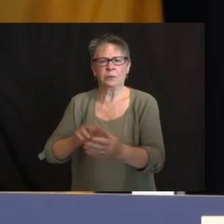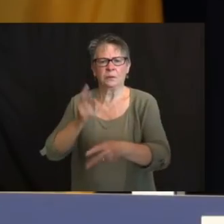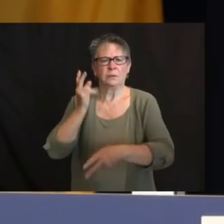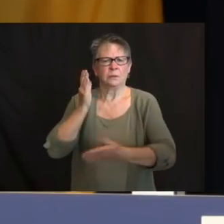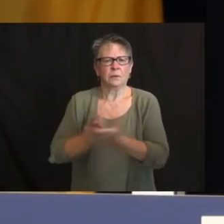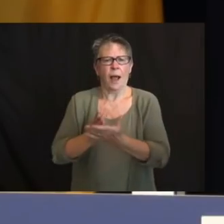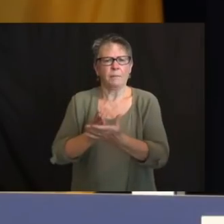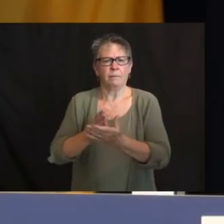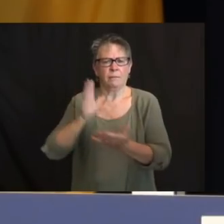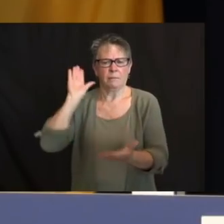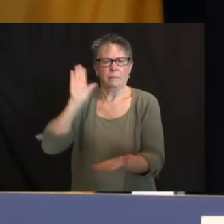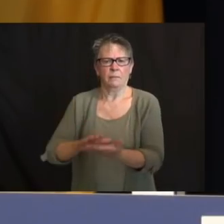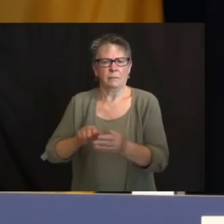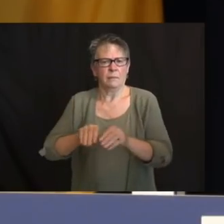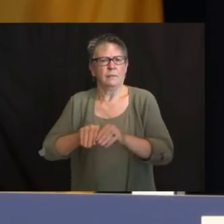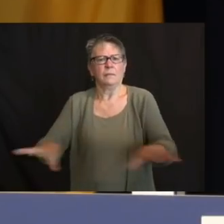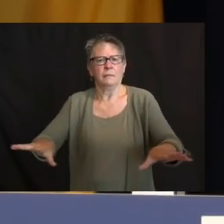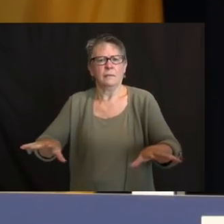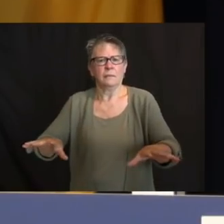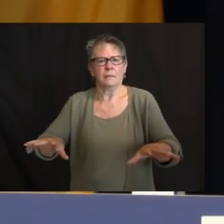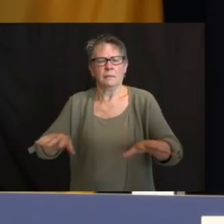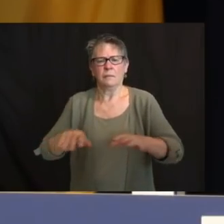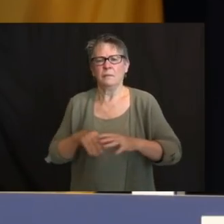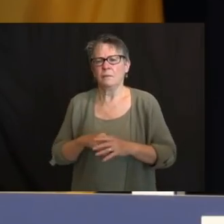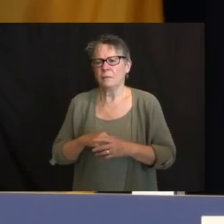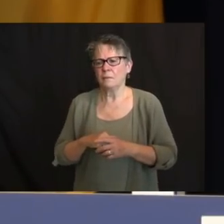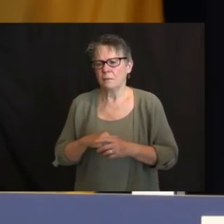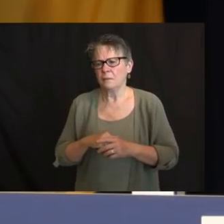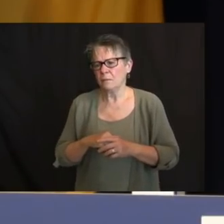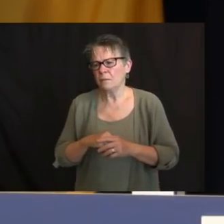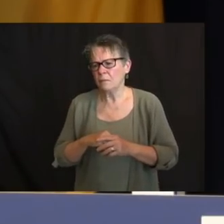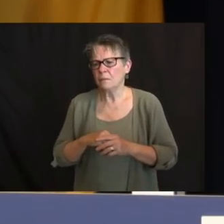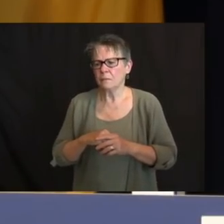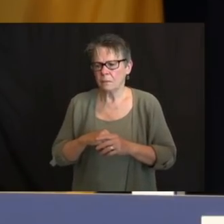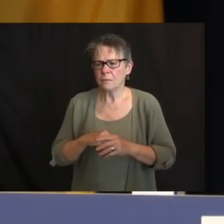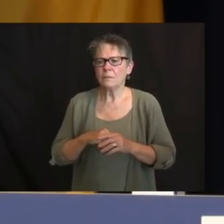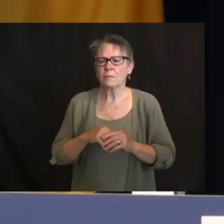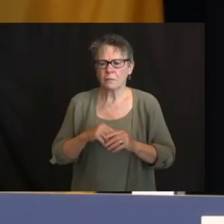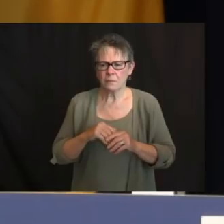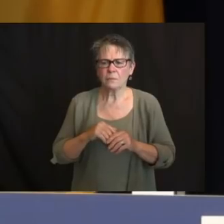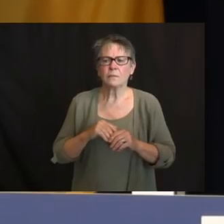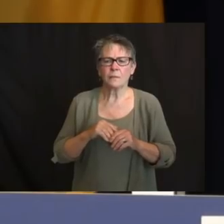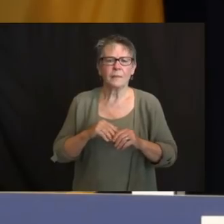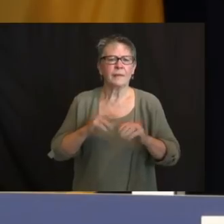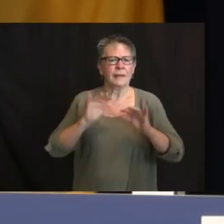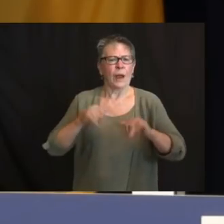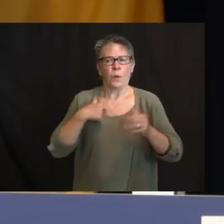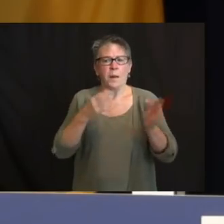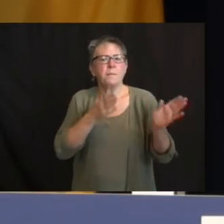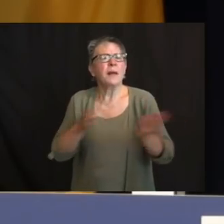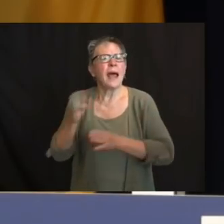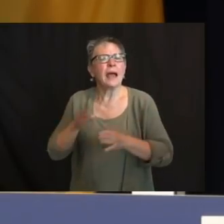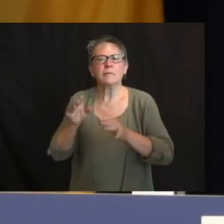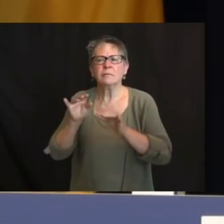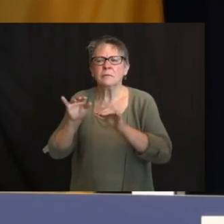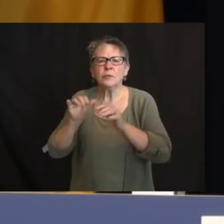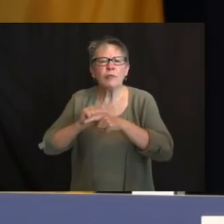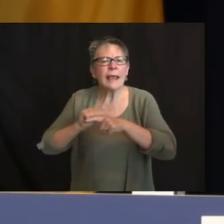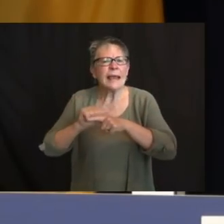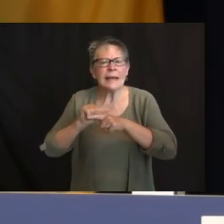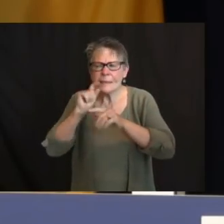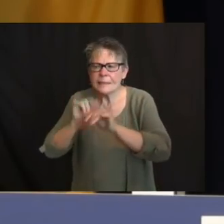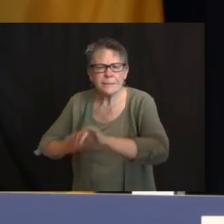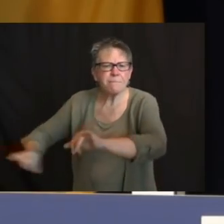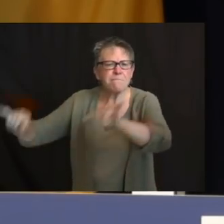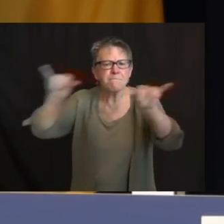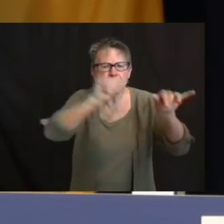training across the workforce. We're working to establish a common data reporting platform. We're working to